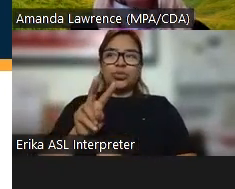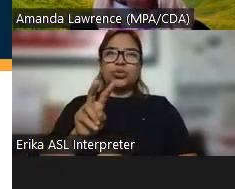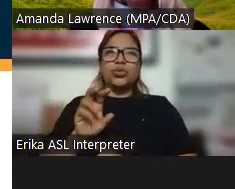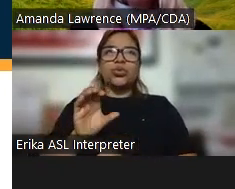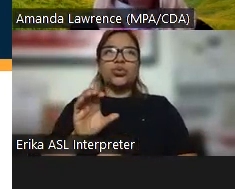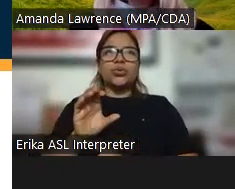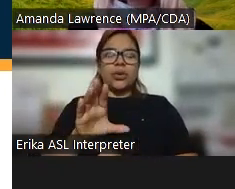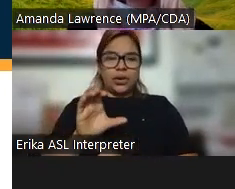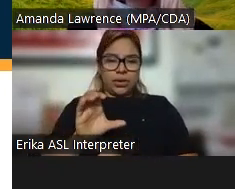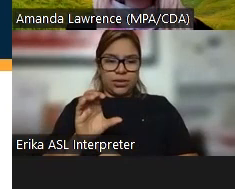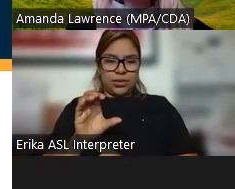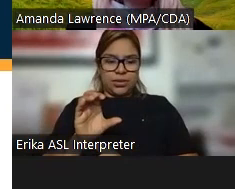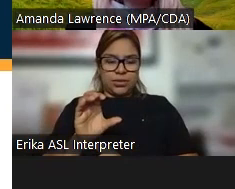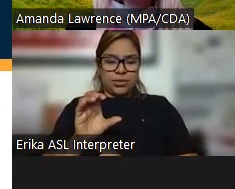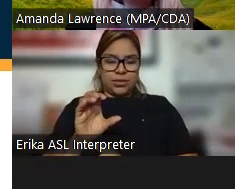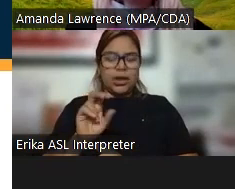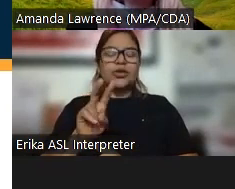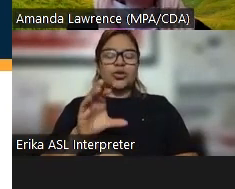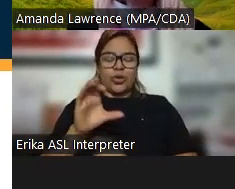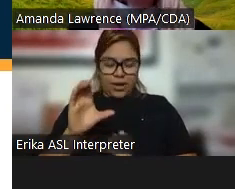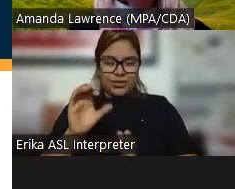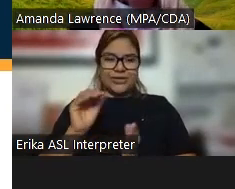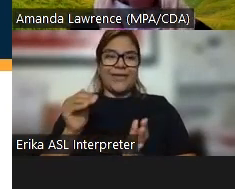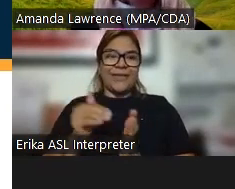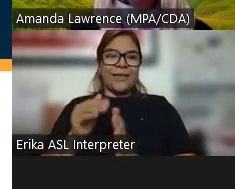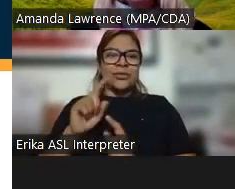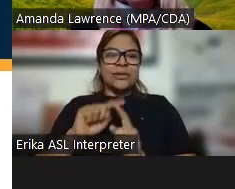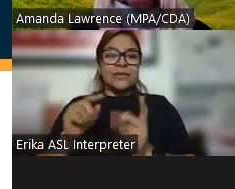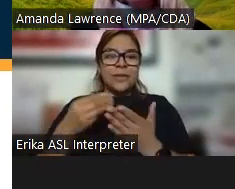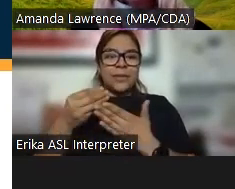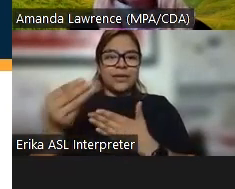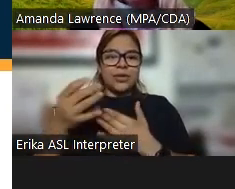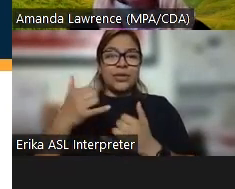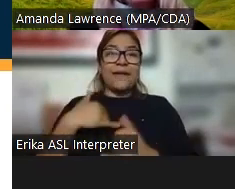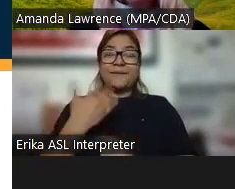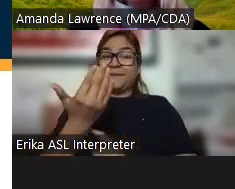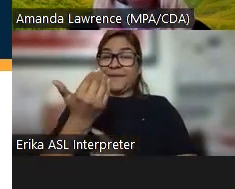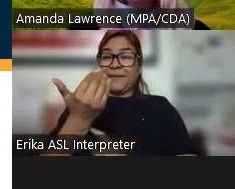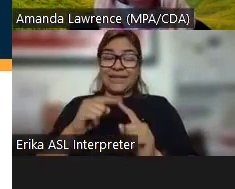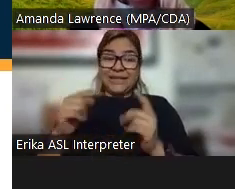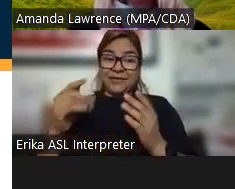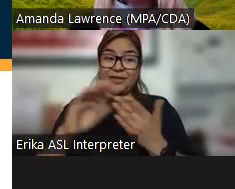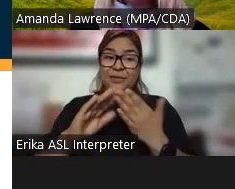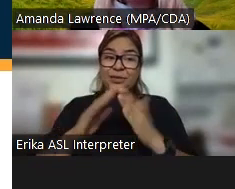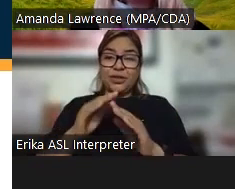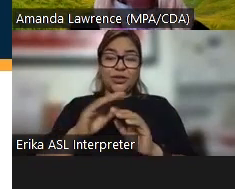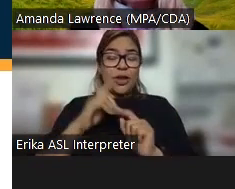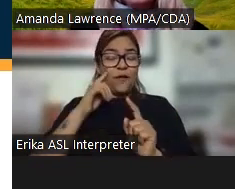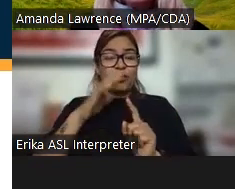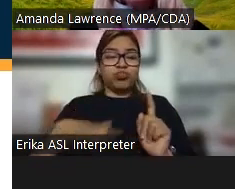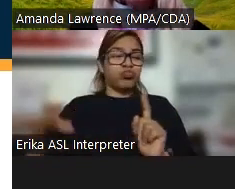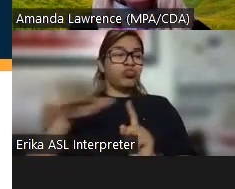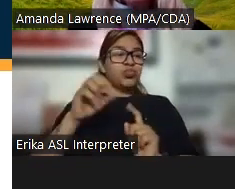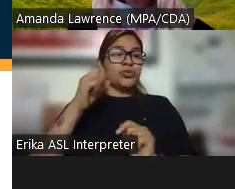$200,000 each. So far we have awarded 15 grantees from all across California for a total of around $3